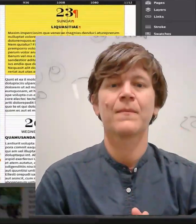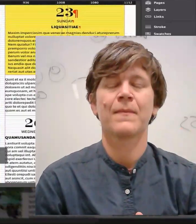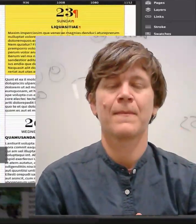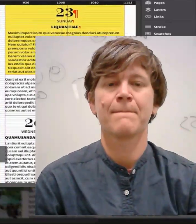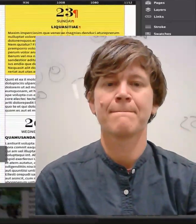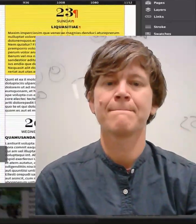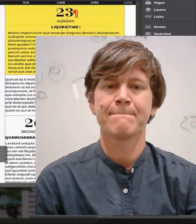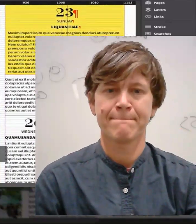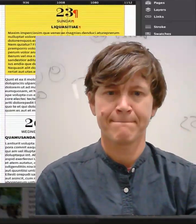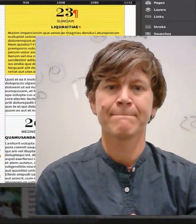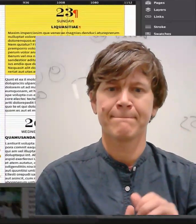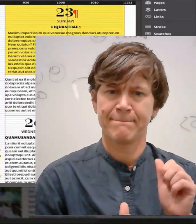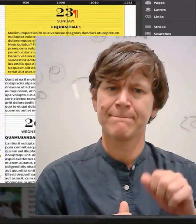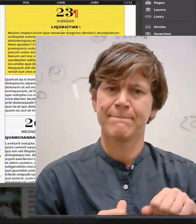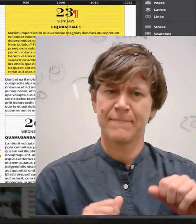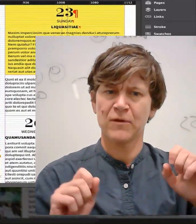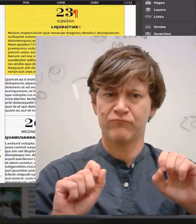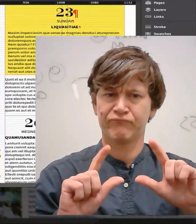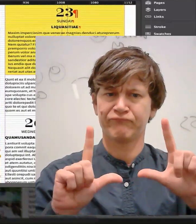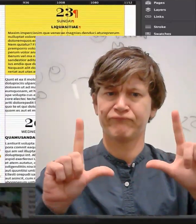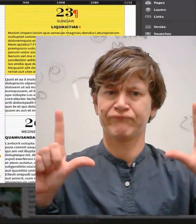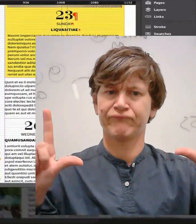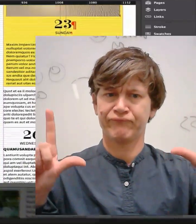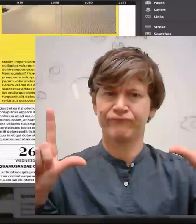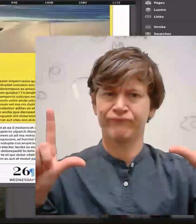We can increase its size.